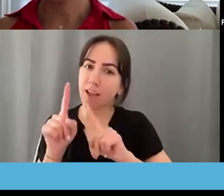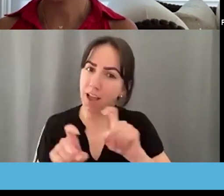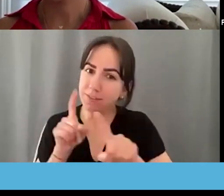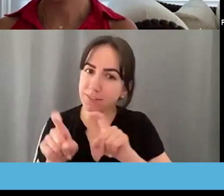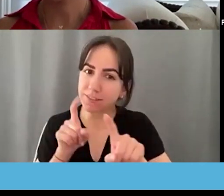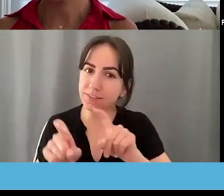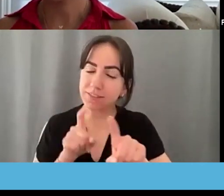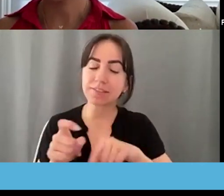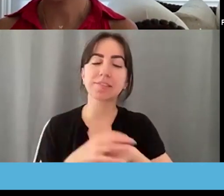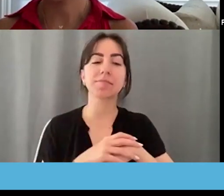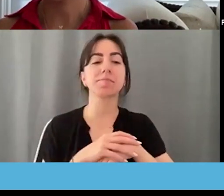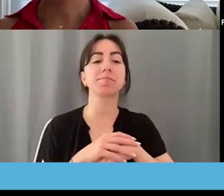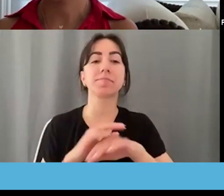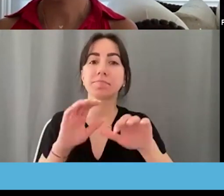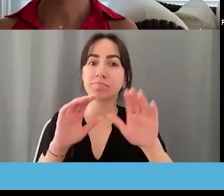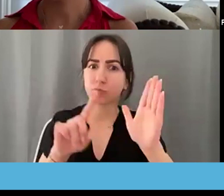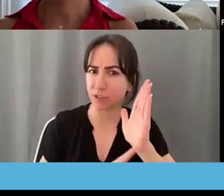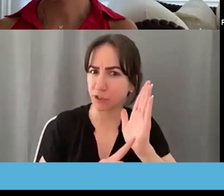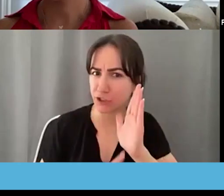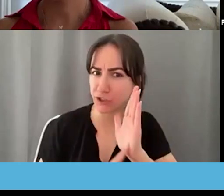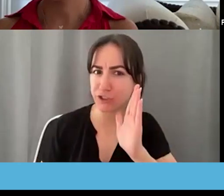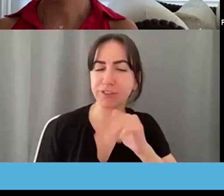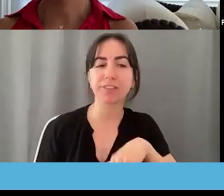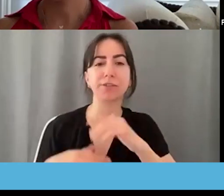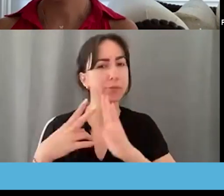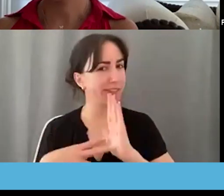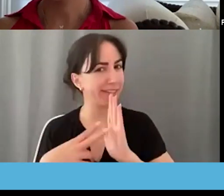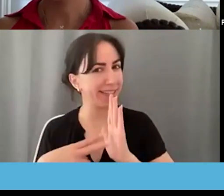questions, do research,